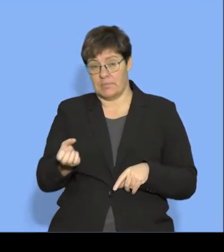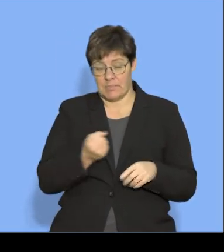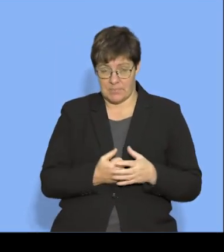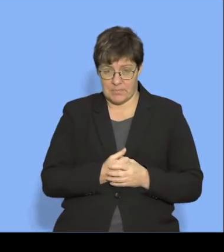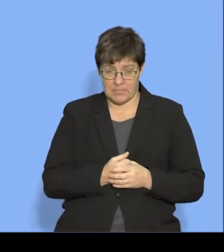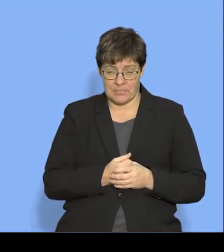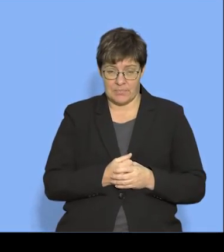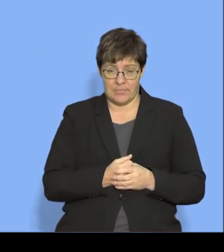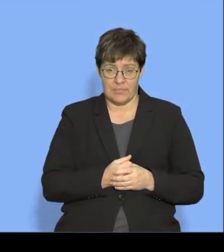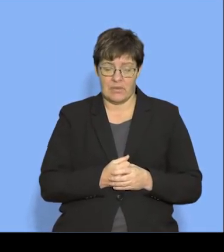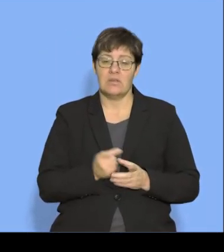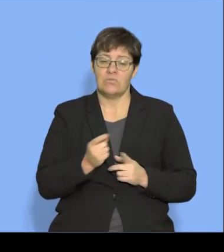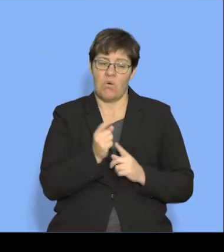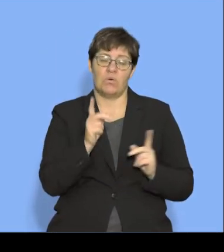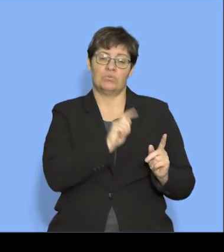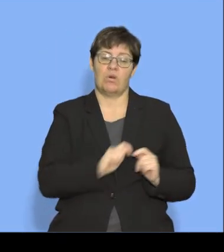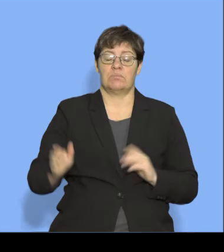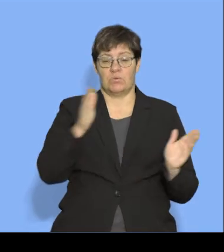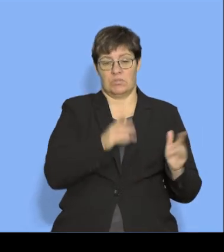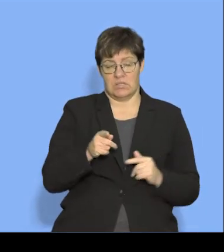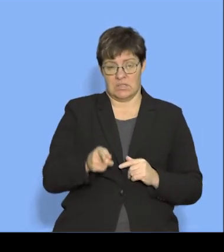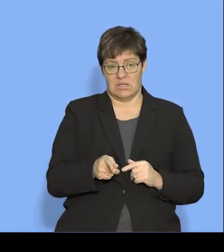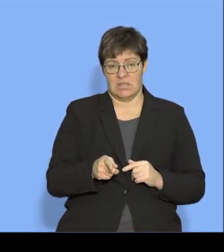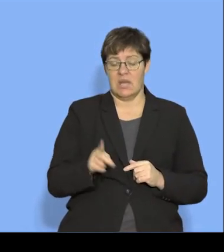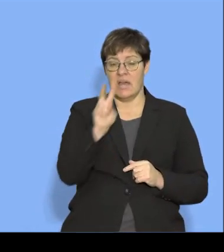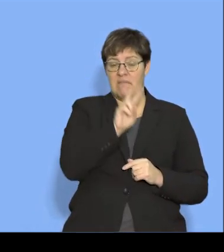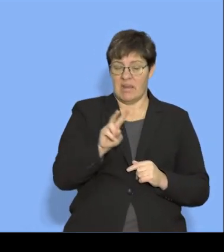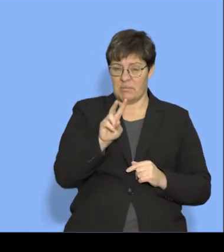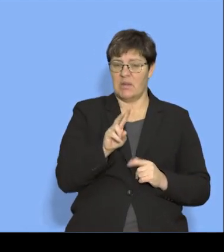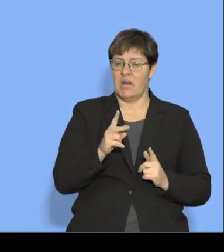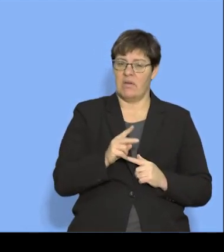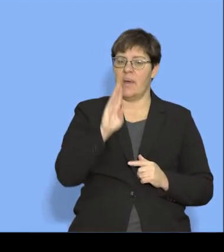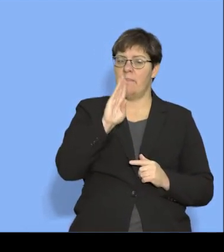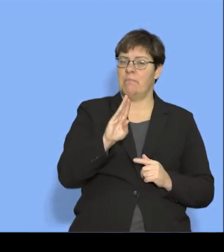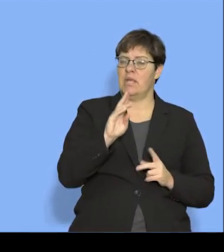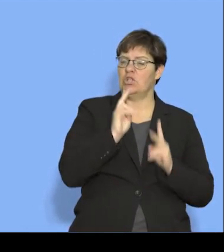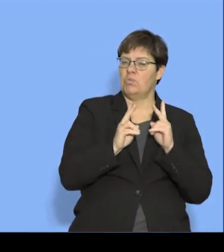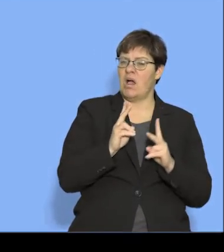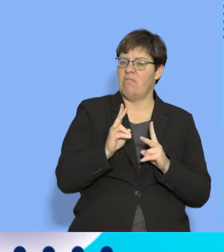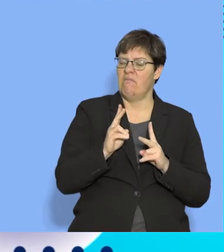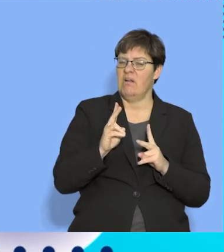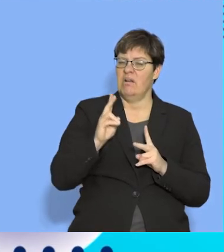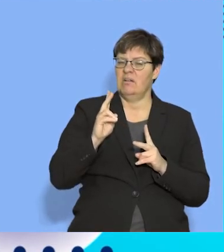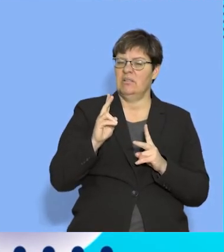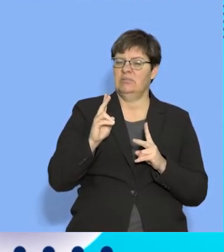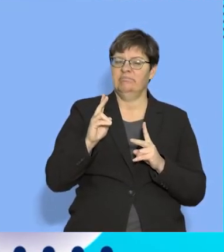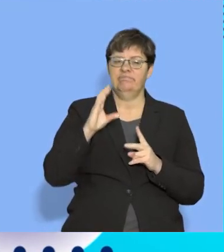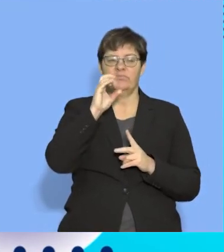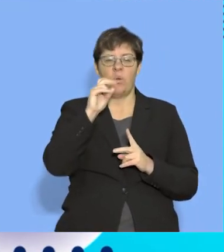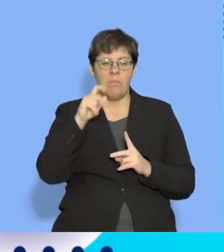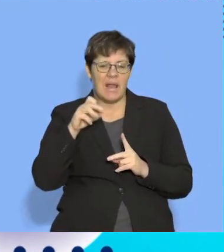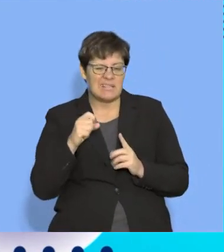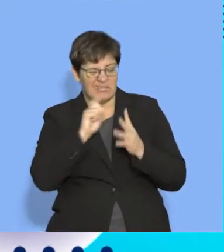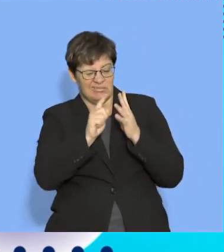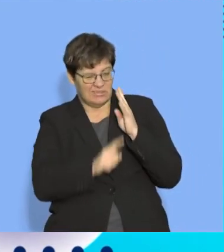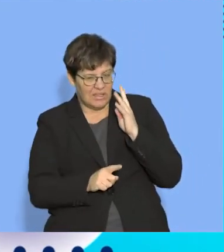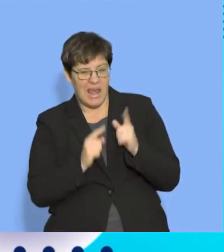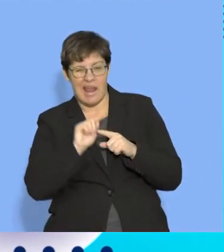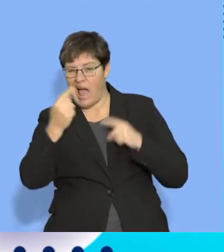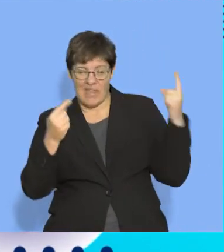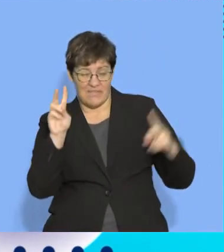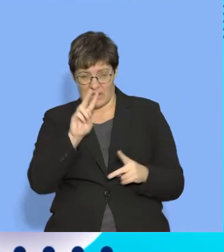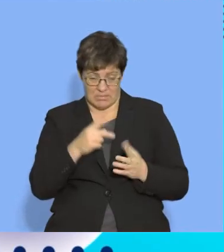blood vessels will transport these vitamins, which are your B12 complexes, and your other micronutrients